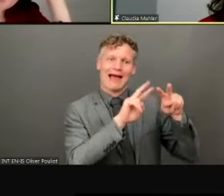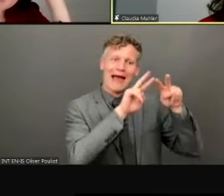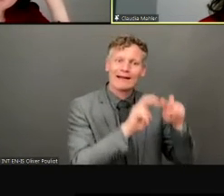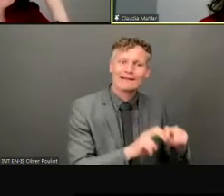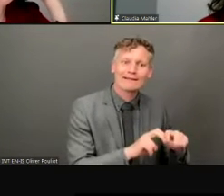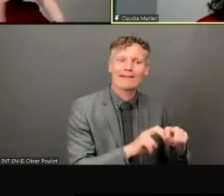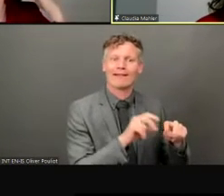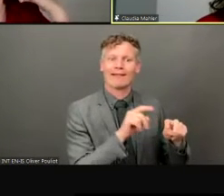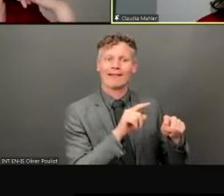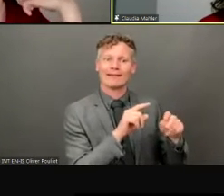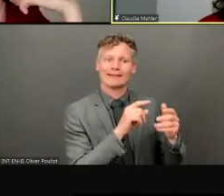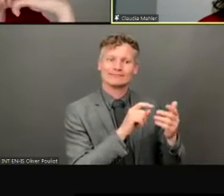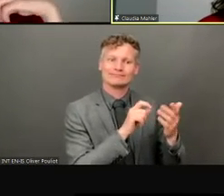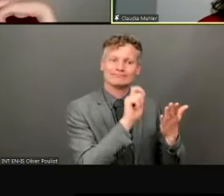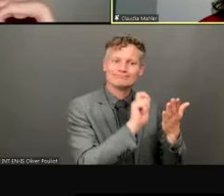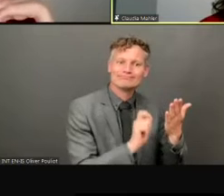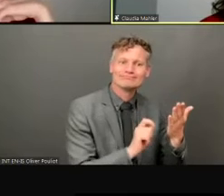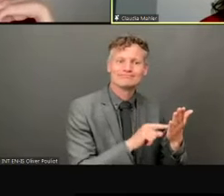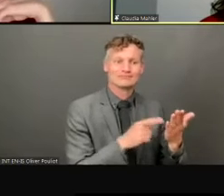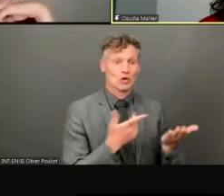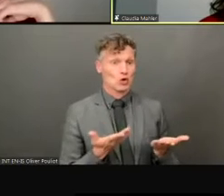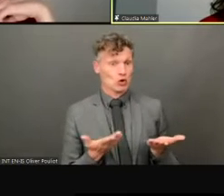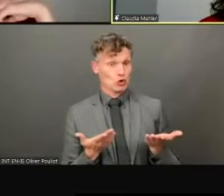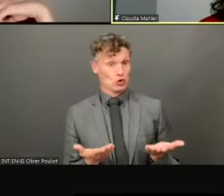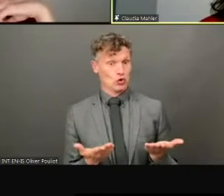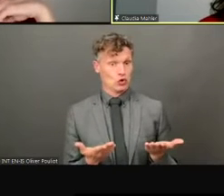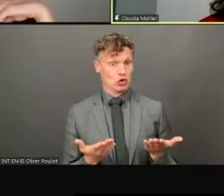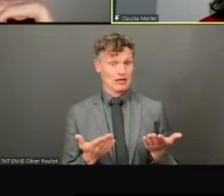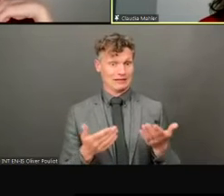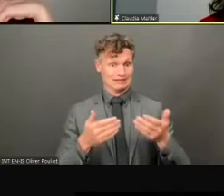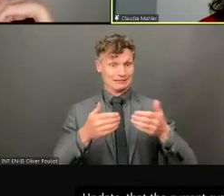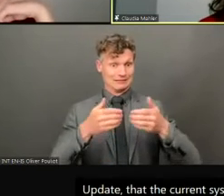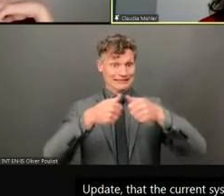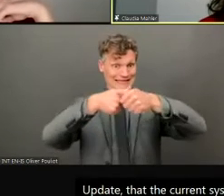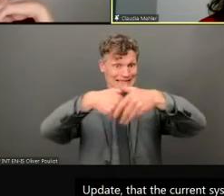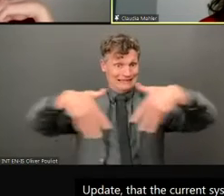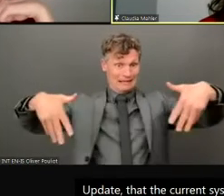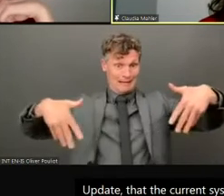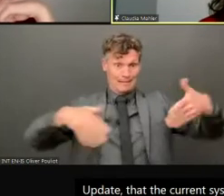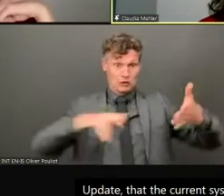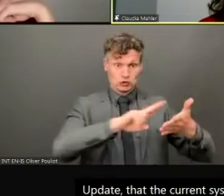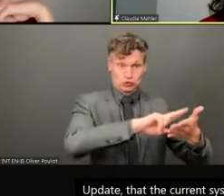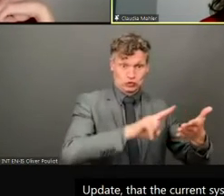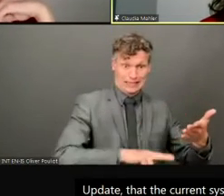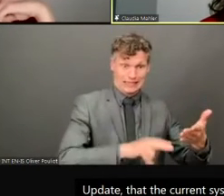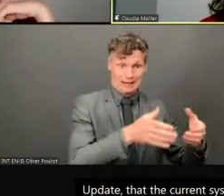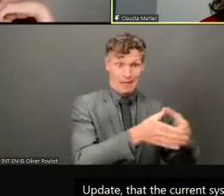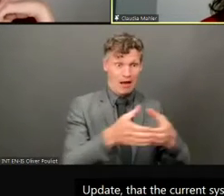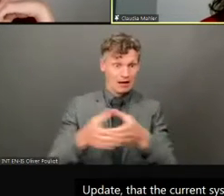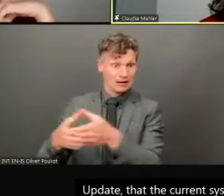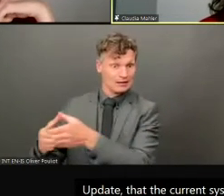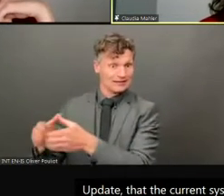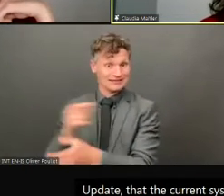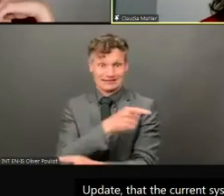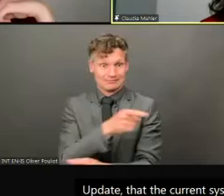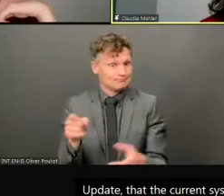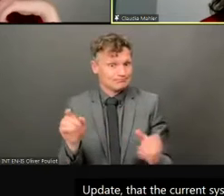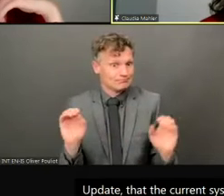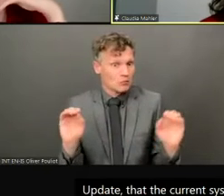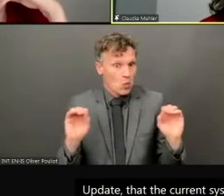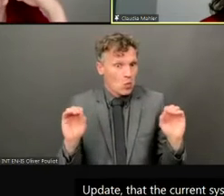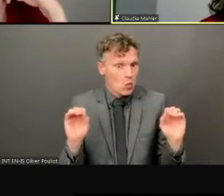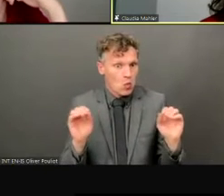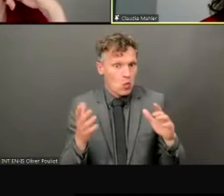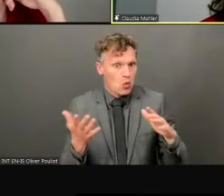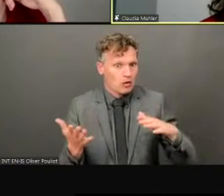treaty bodies, don't have the means to address all these specific aspects, and also older persons don't